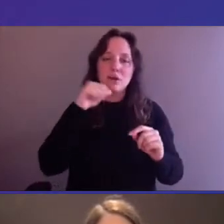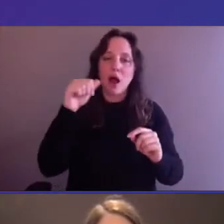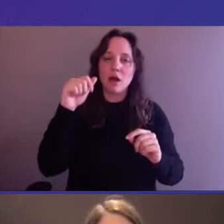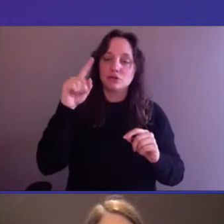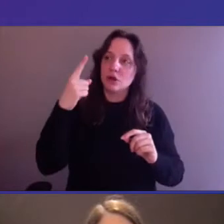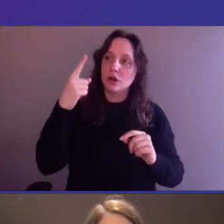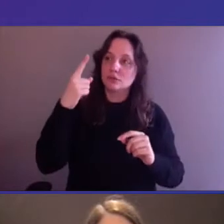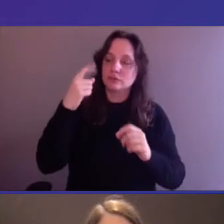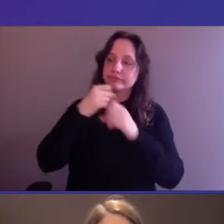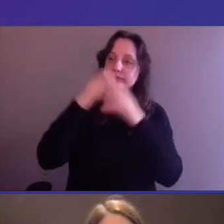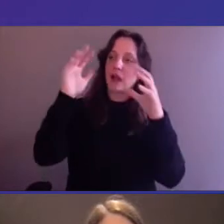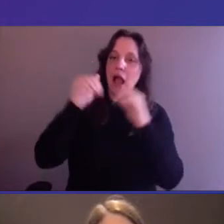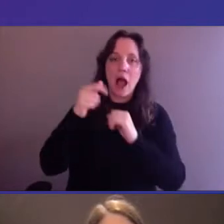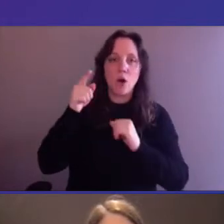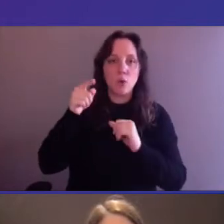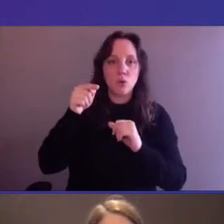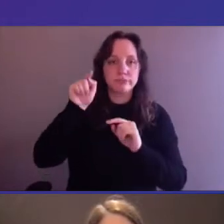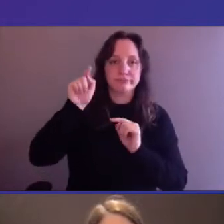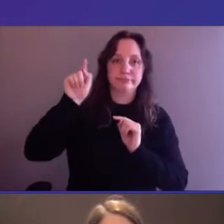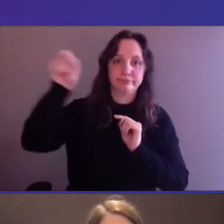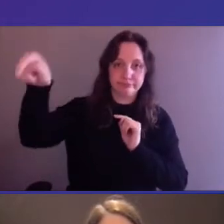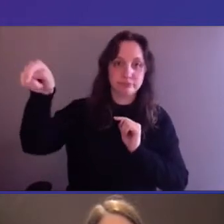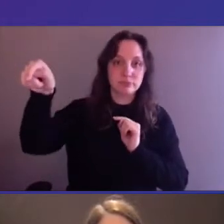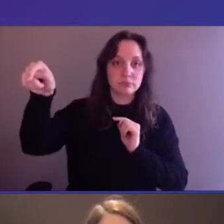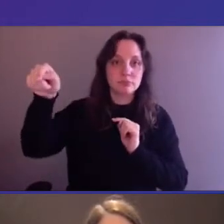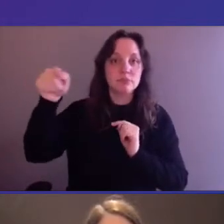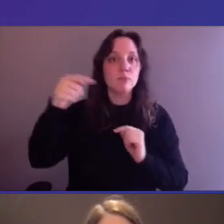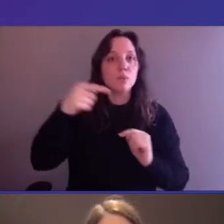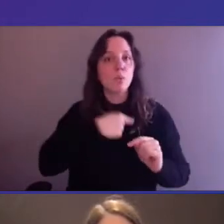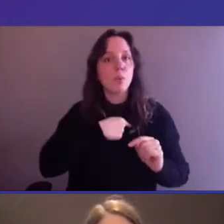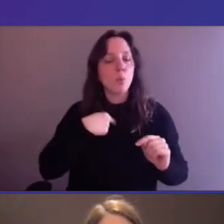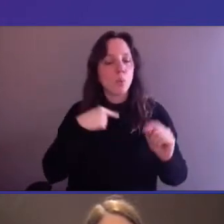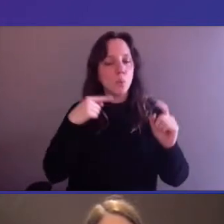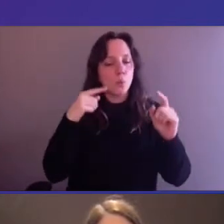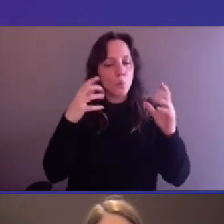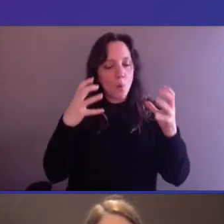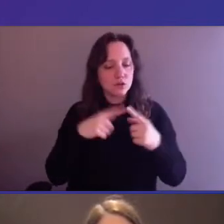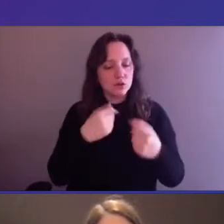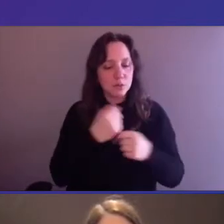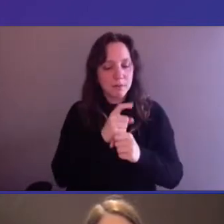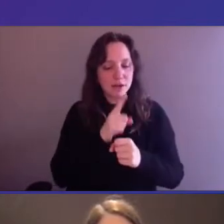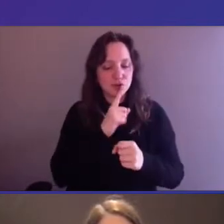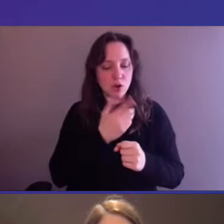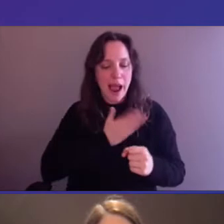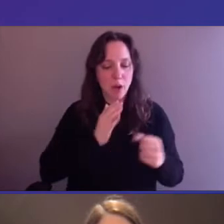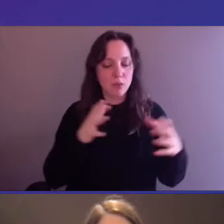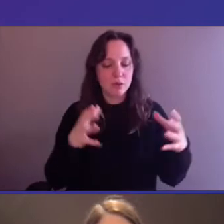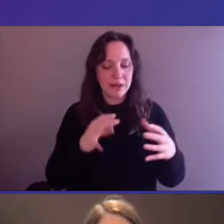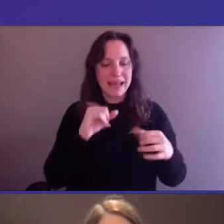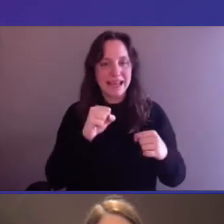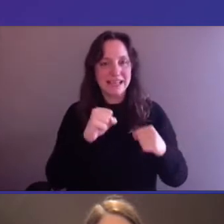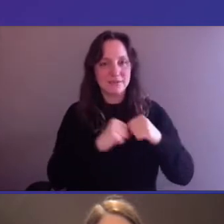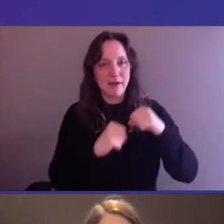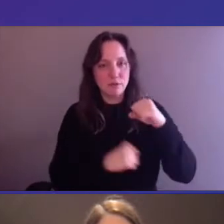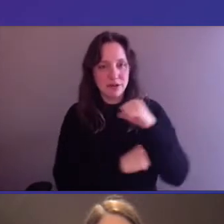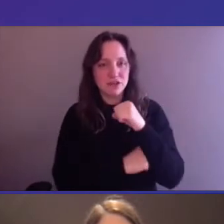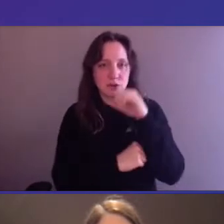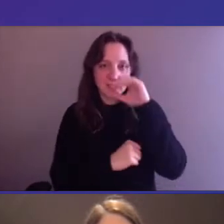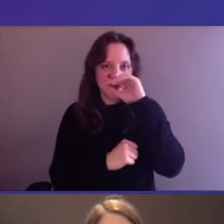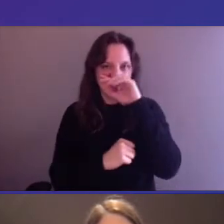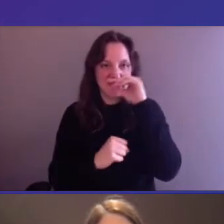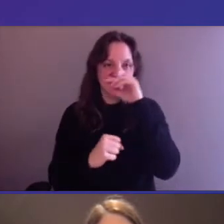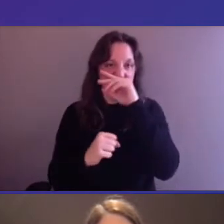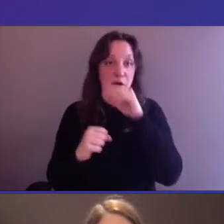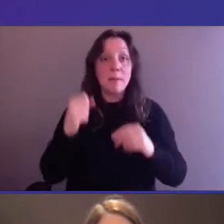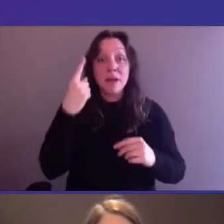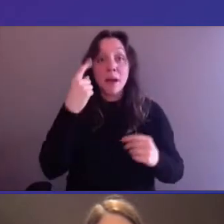now is just, we advocate a lot on behalf of the substantial majority population of the Asian community that is